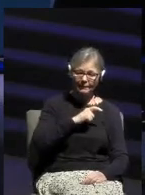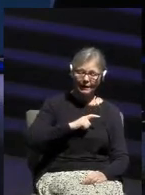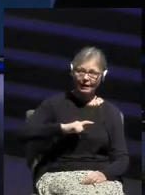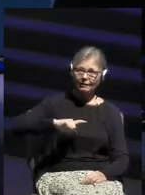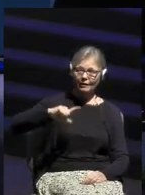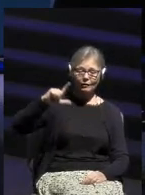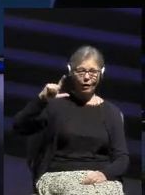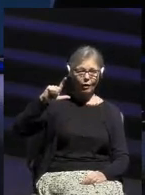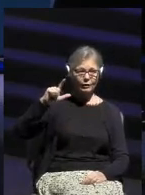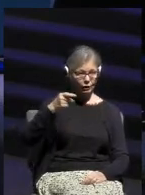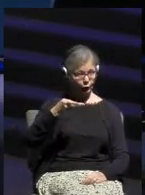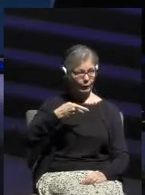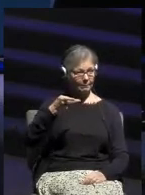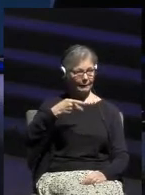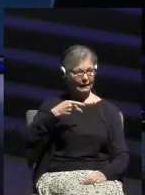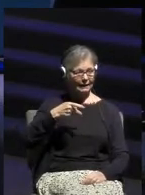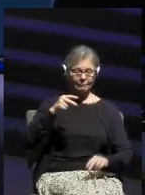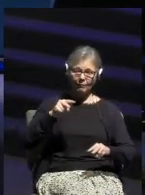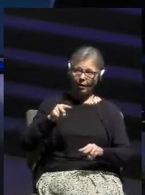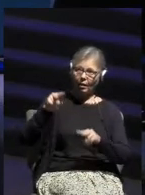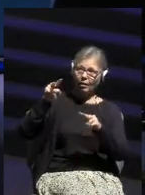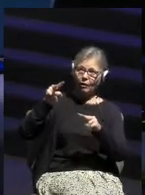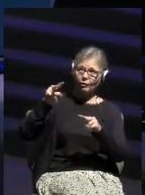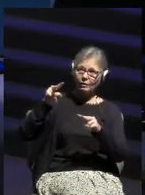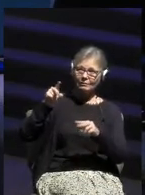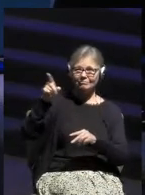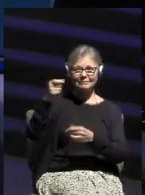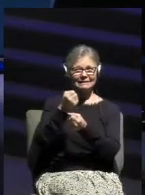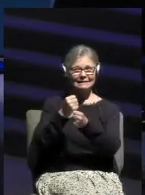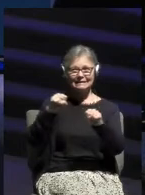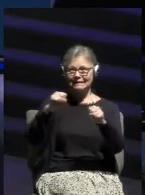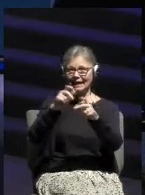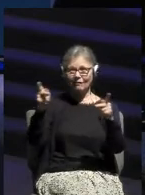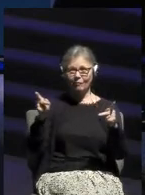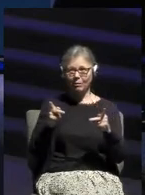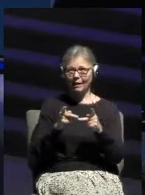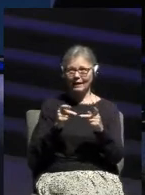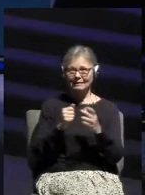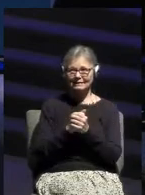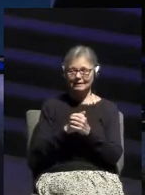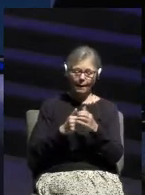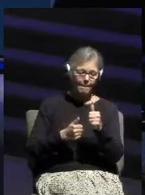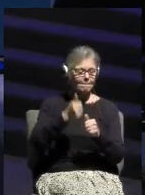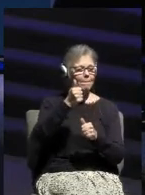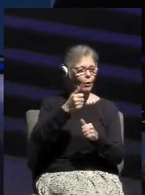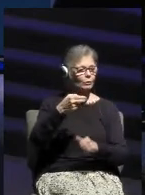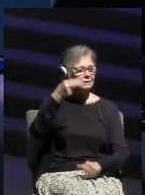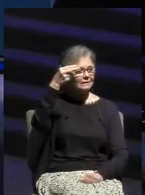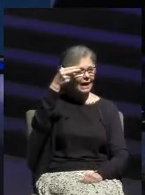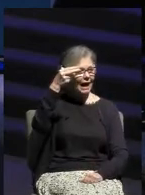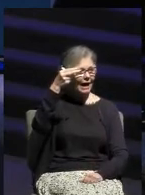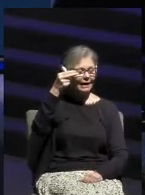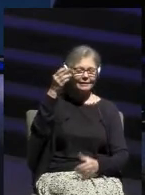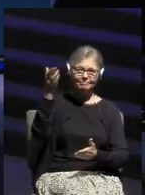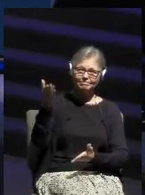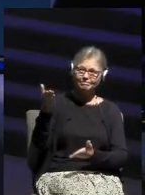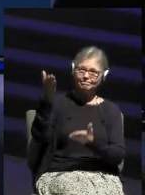we're talking about you and I, which is my refuge, even the Most High,